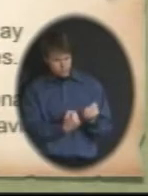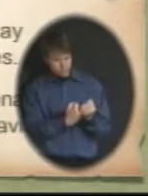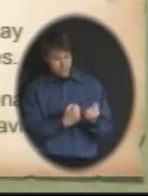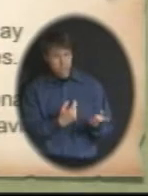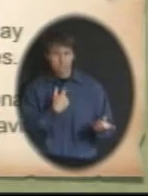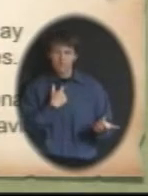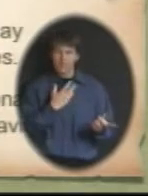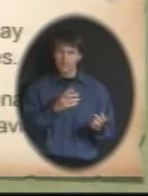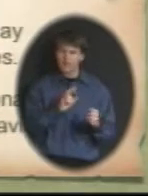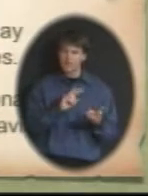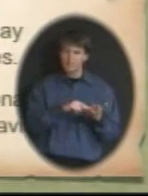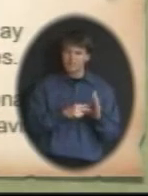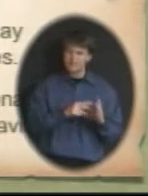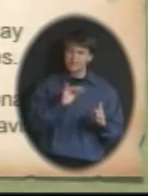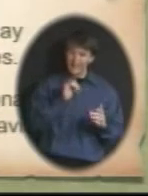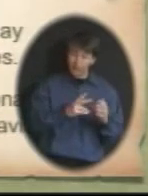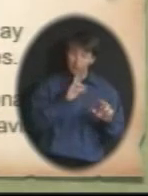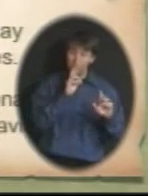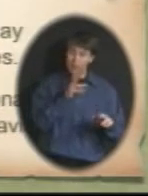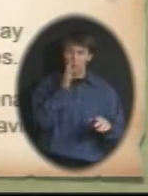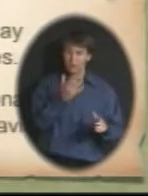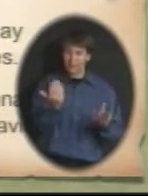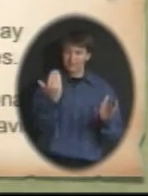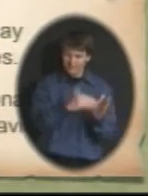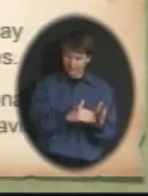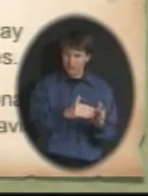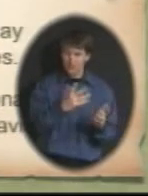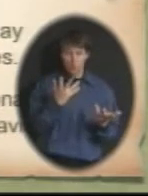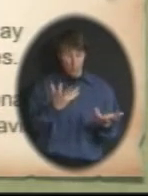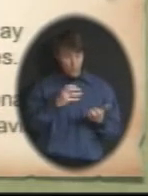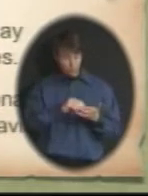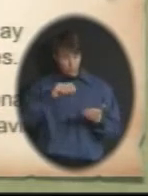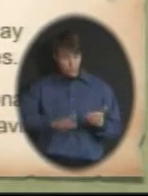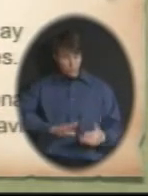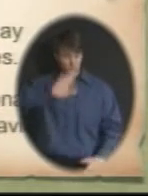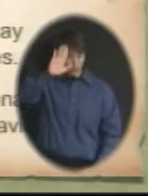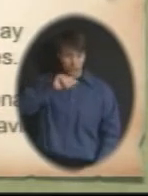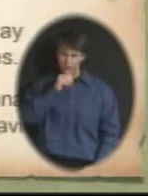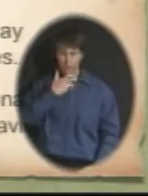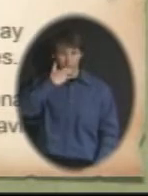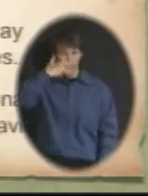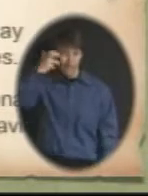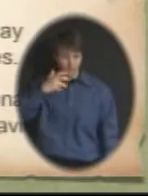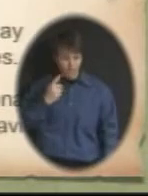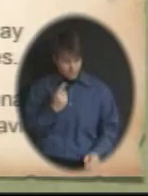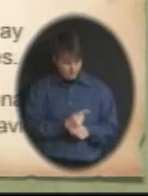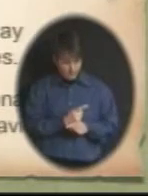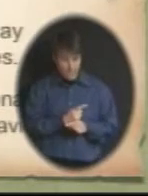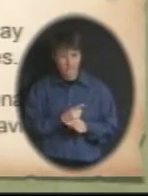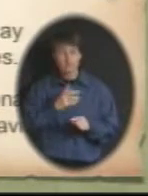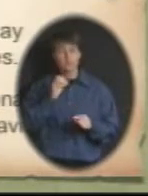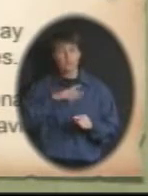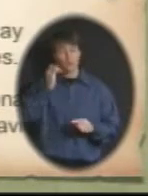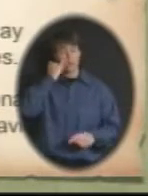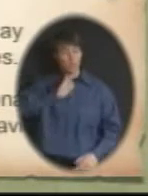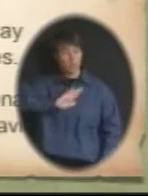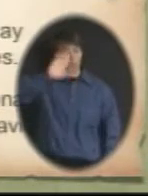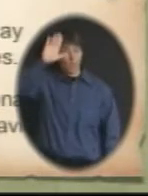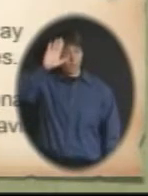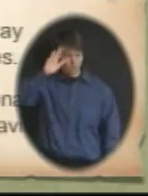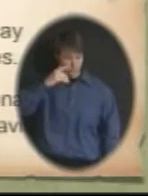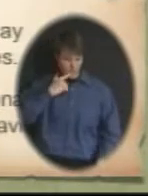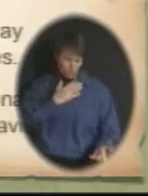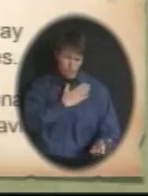and supports that response. So we want students to raise their hand and not do shout outs, okay? And when they raise their hand, we